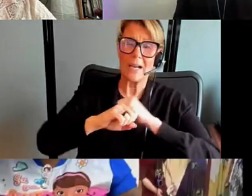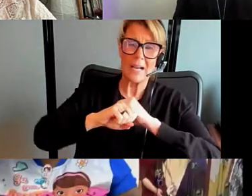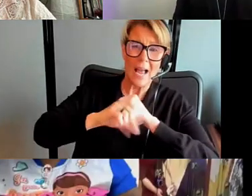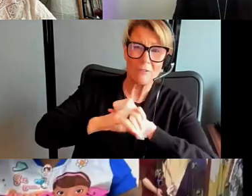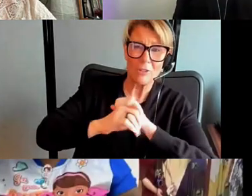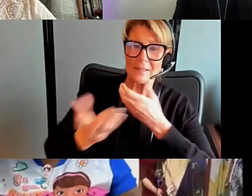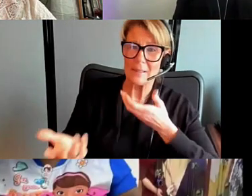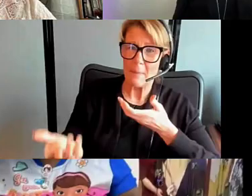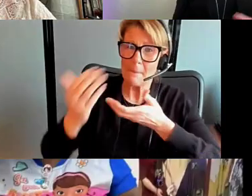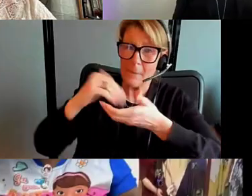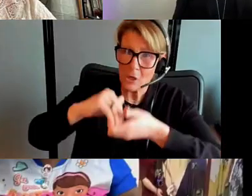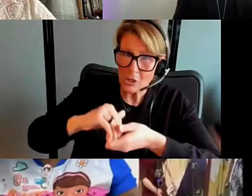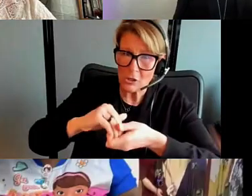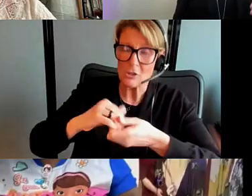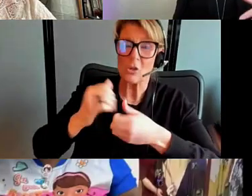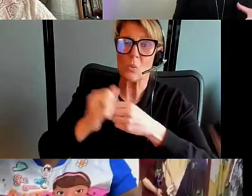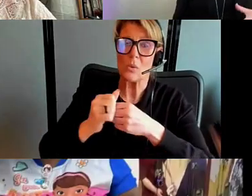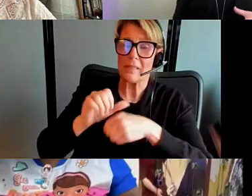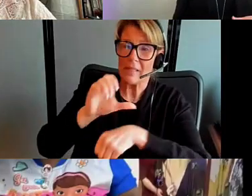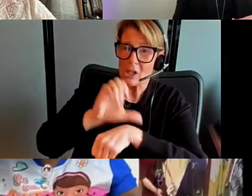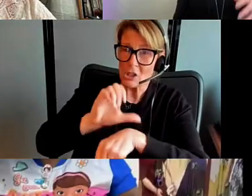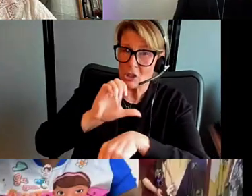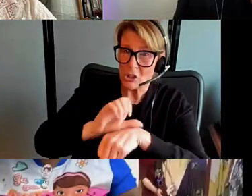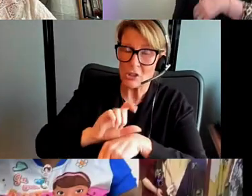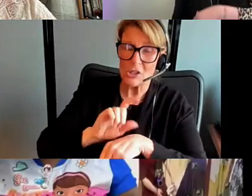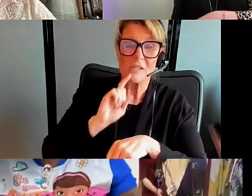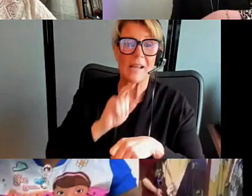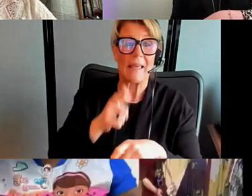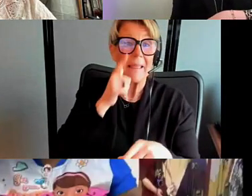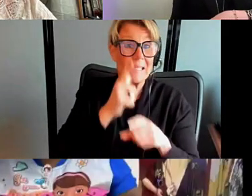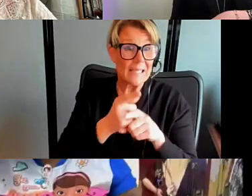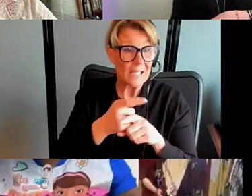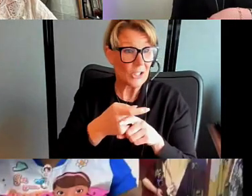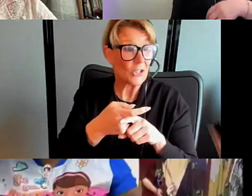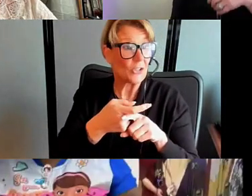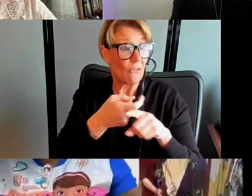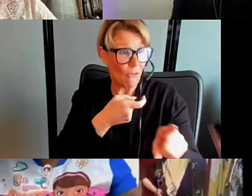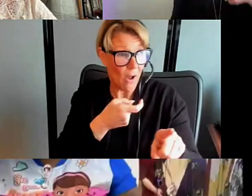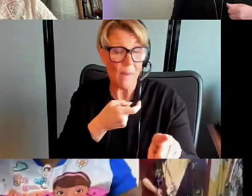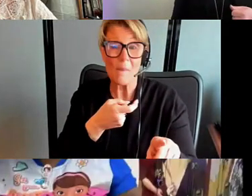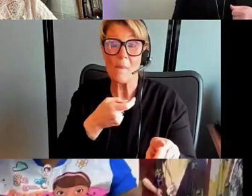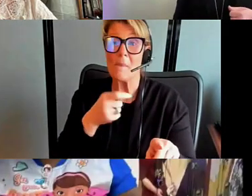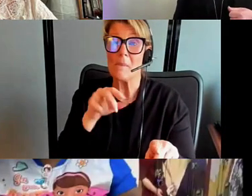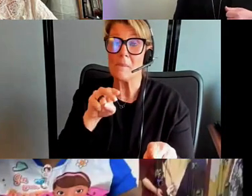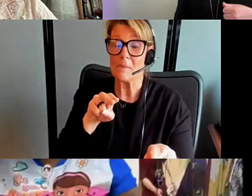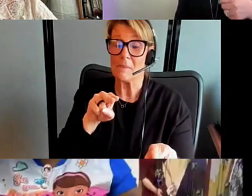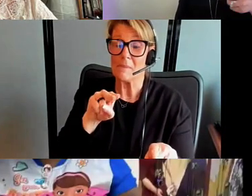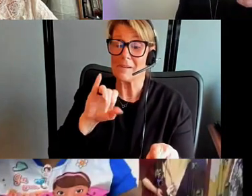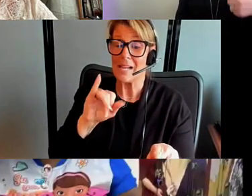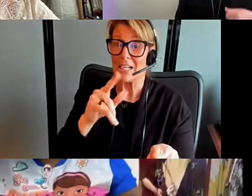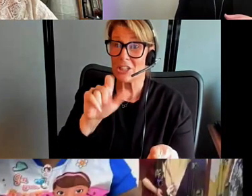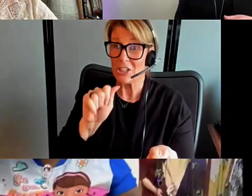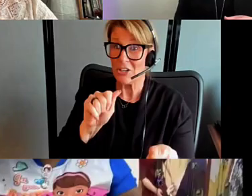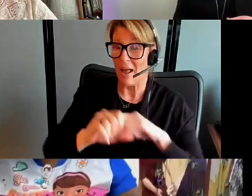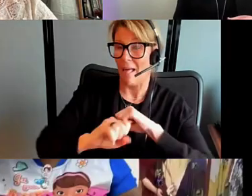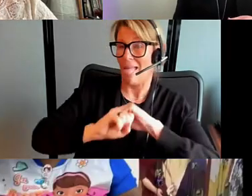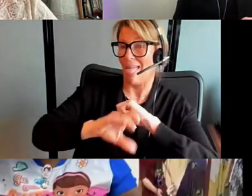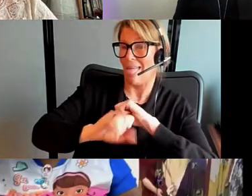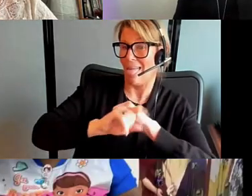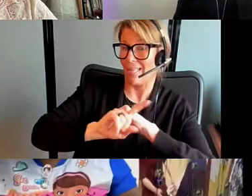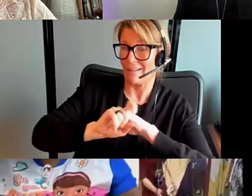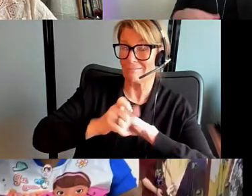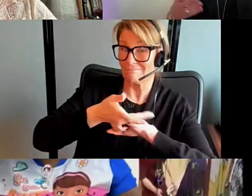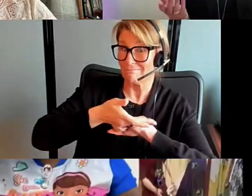bringing these sisters in from Nigeria, and they're taking the PSW program. Do you want to be a PSW? Here's the next